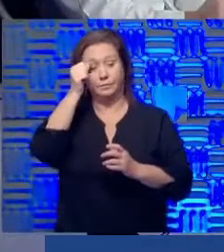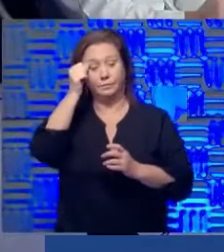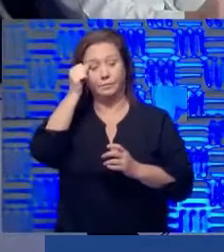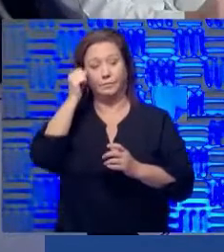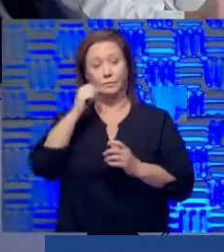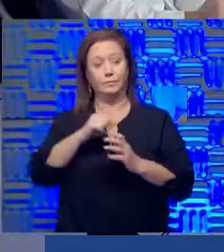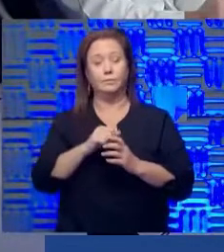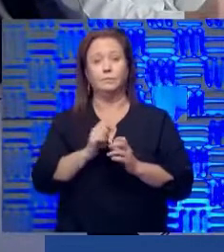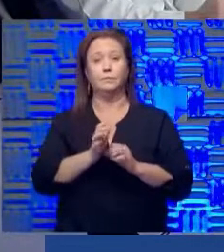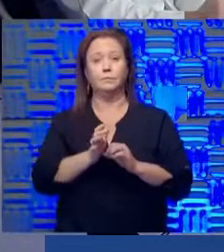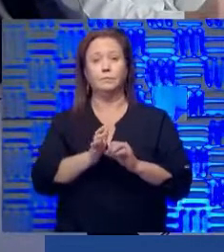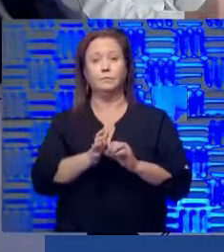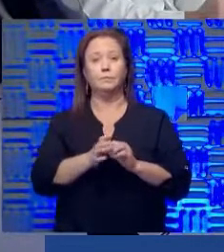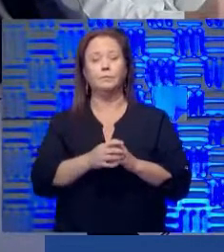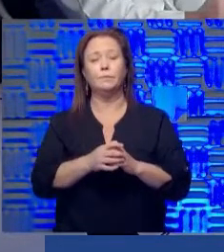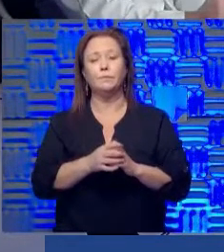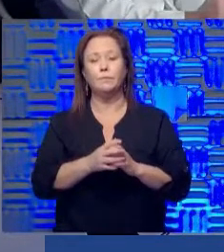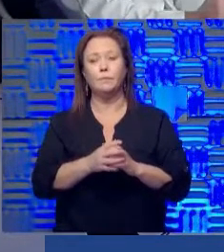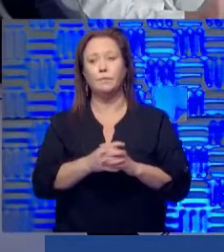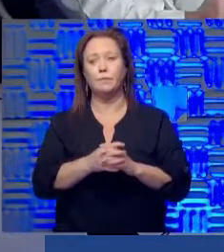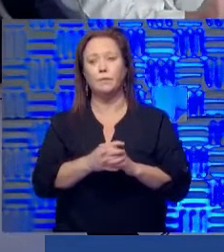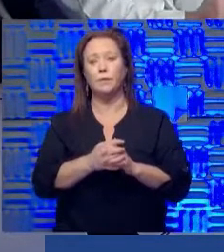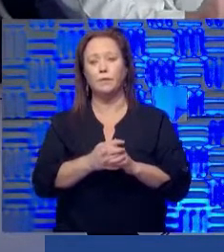Other questions? Yeah.